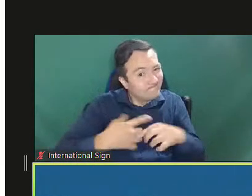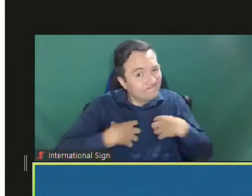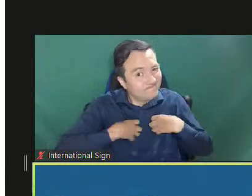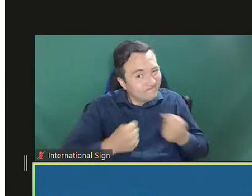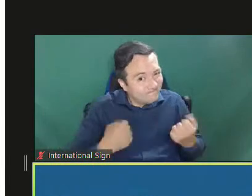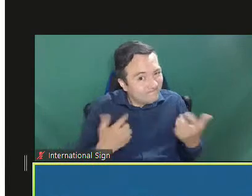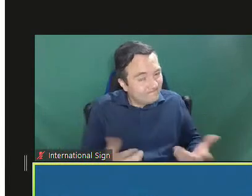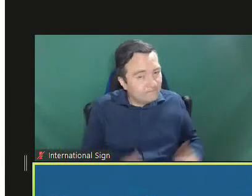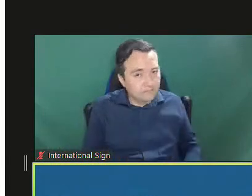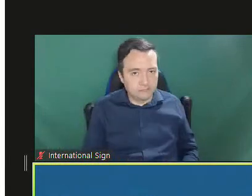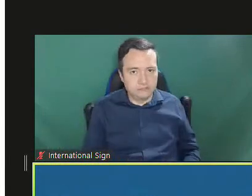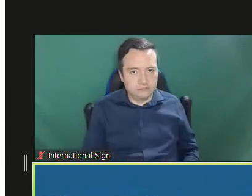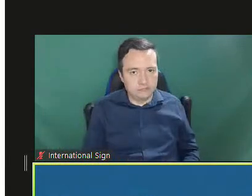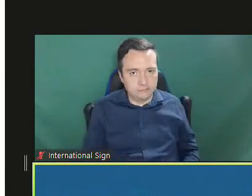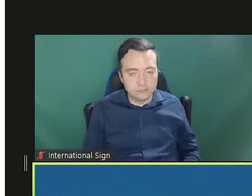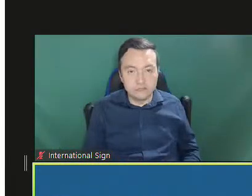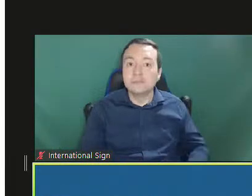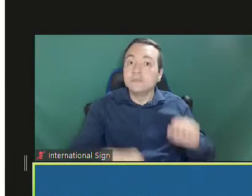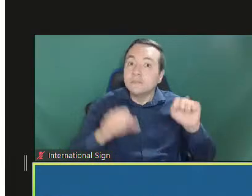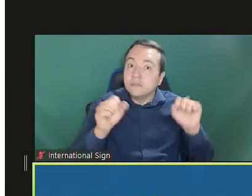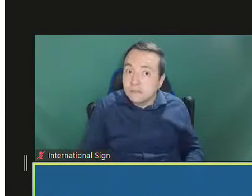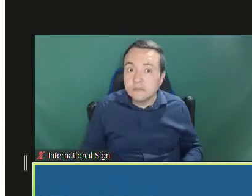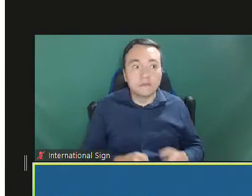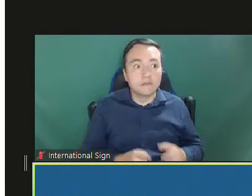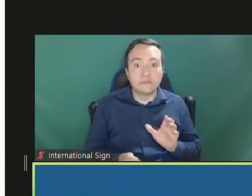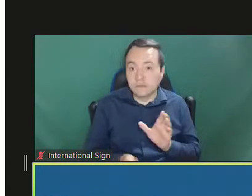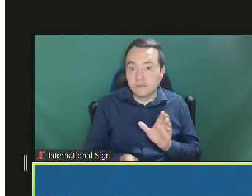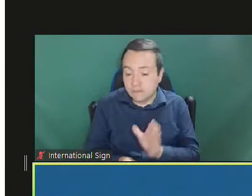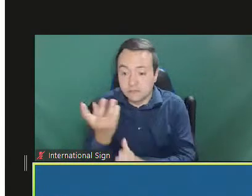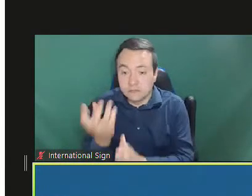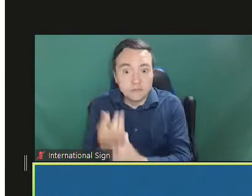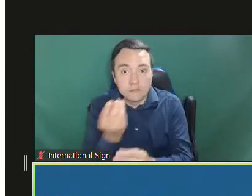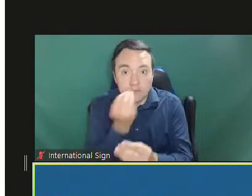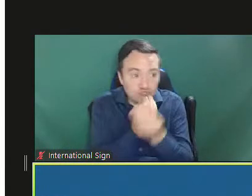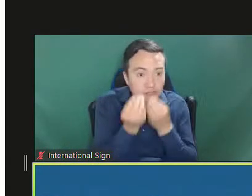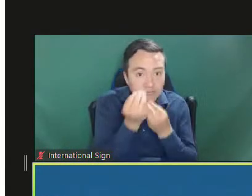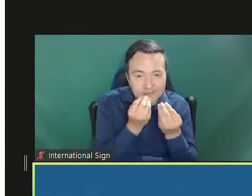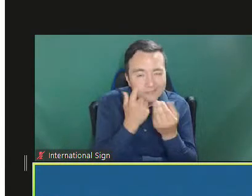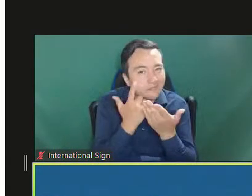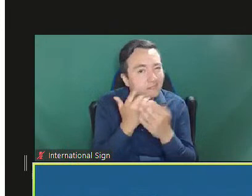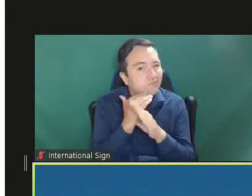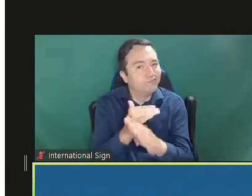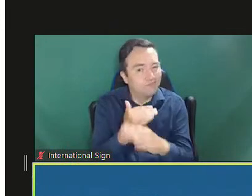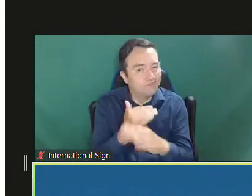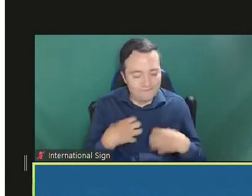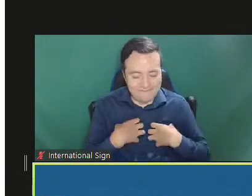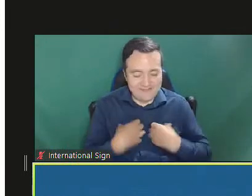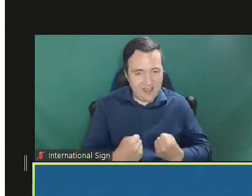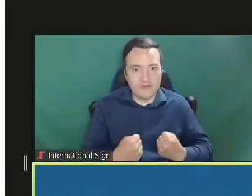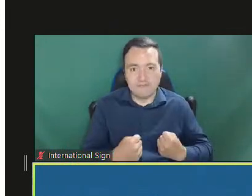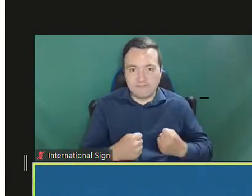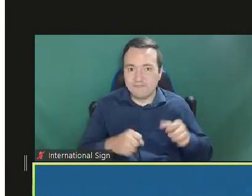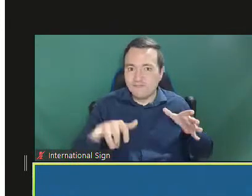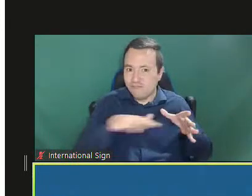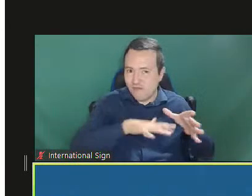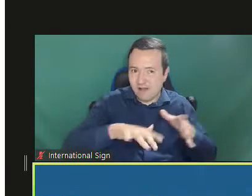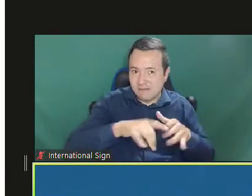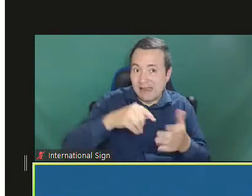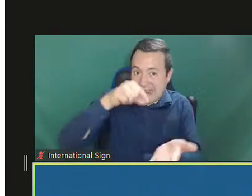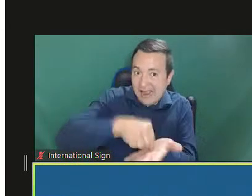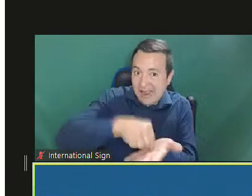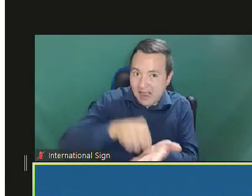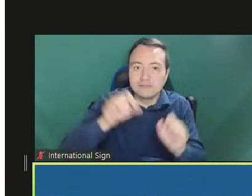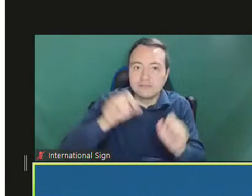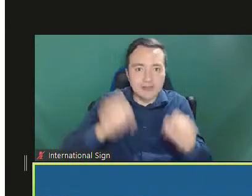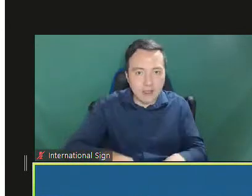products, thereby protecting the public health. And also, as I said before, they may also assist economies in the post-pandemic recovery